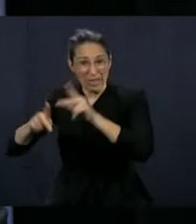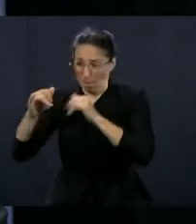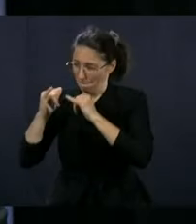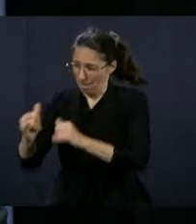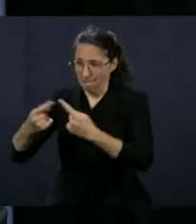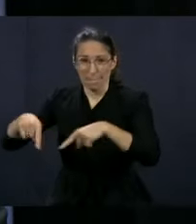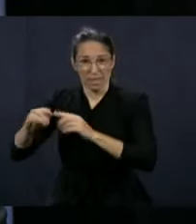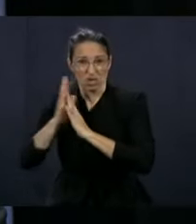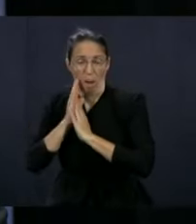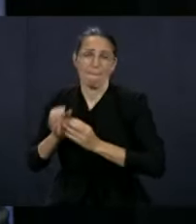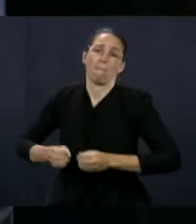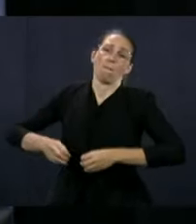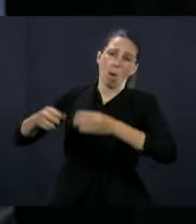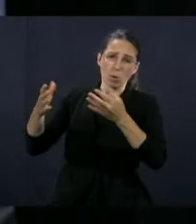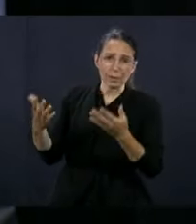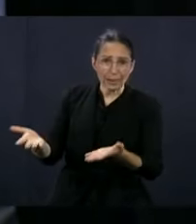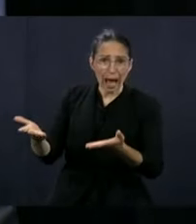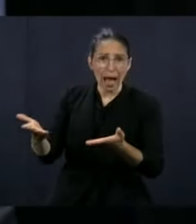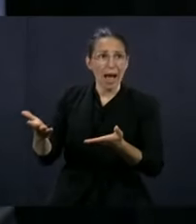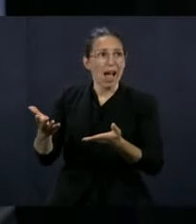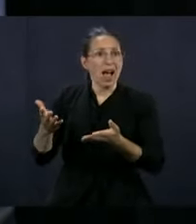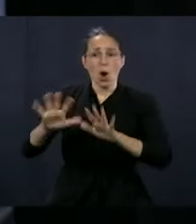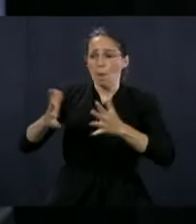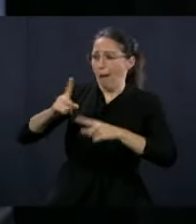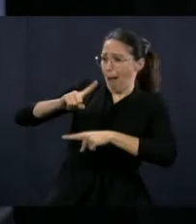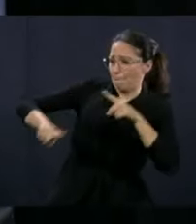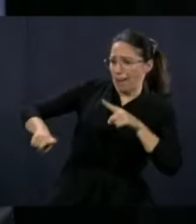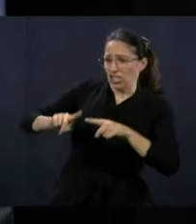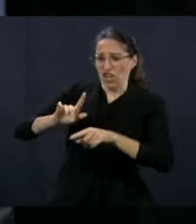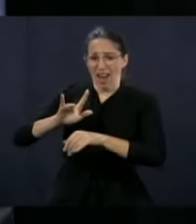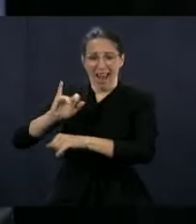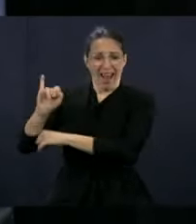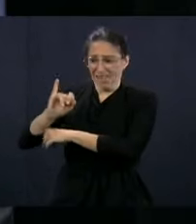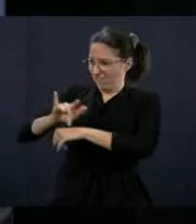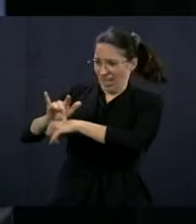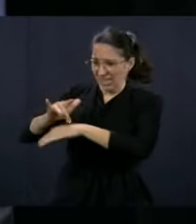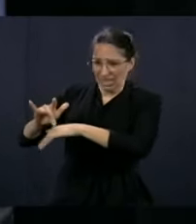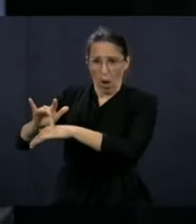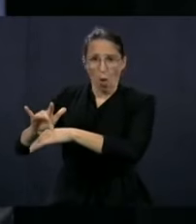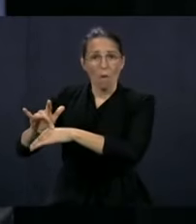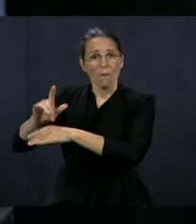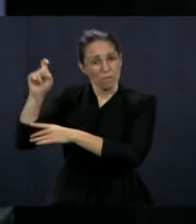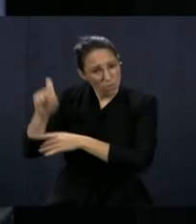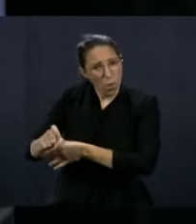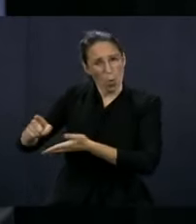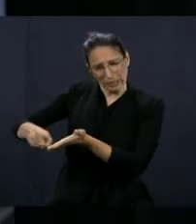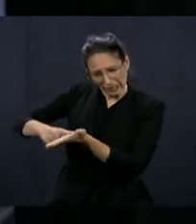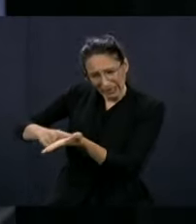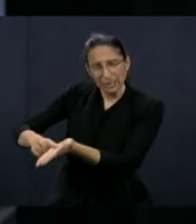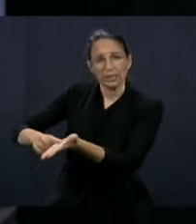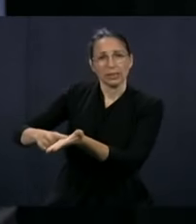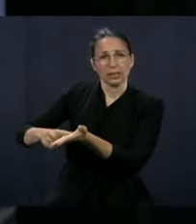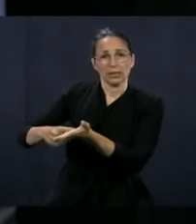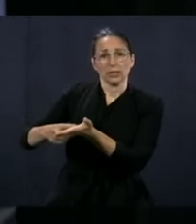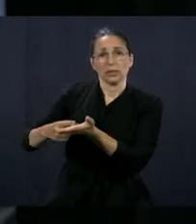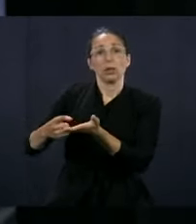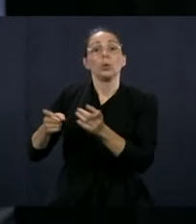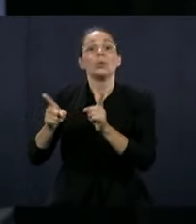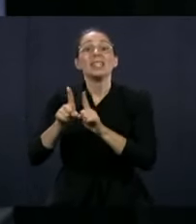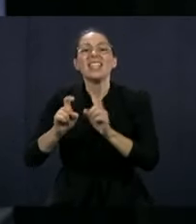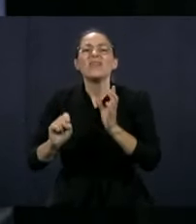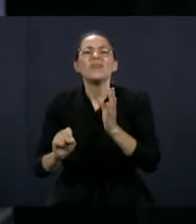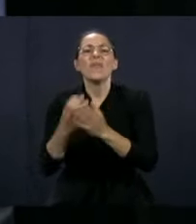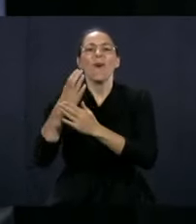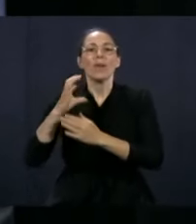Just in terms of prevention of infections, we have to renovate our CHSLDs. We have to build